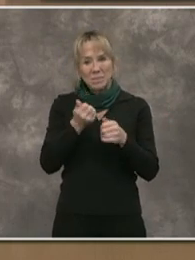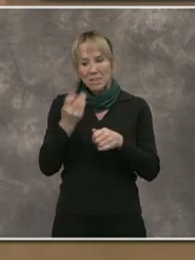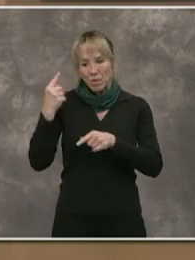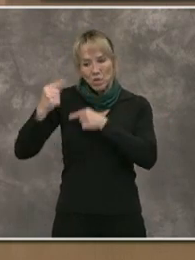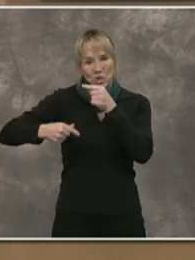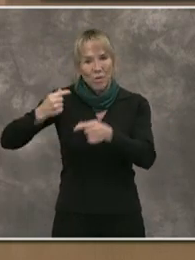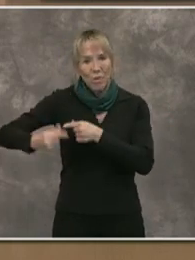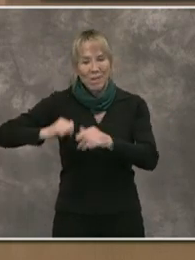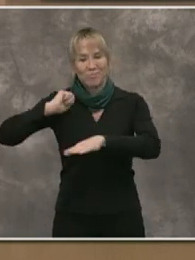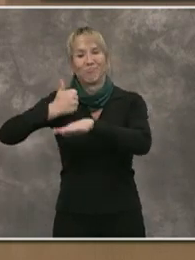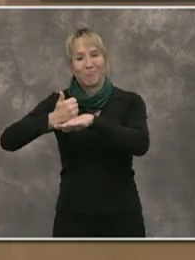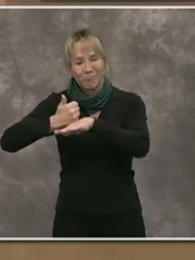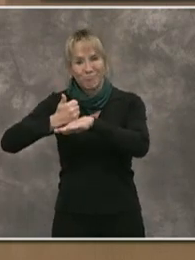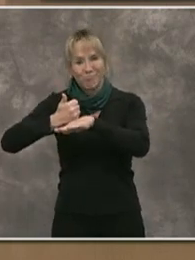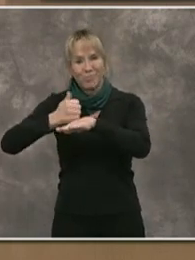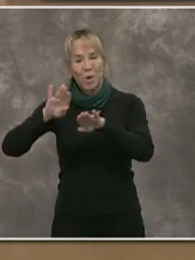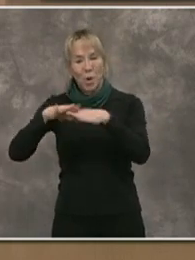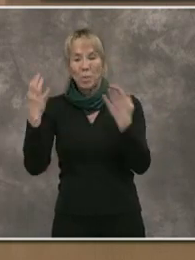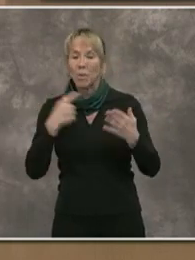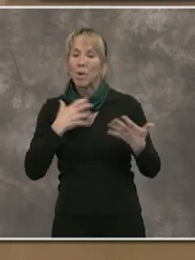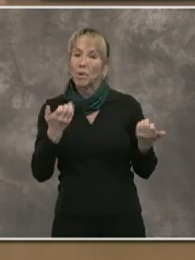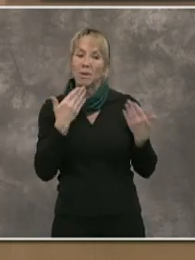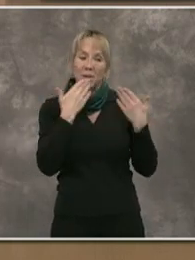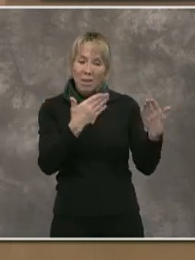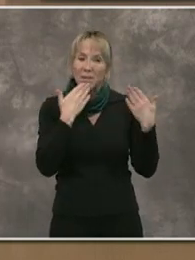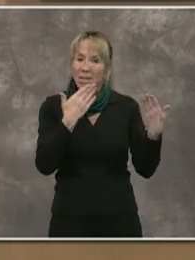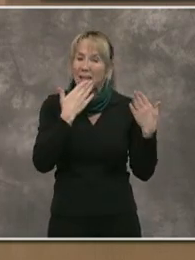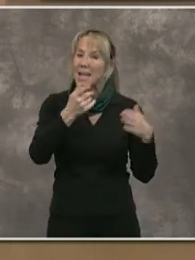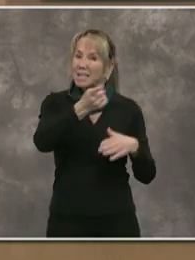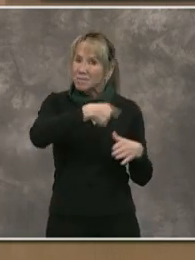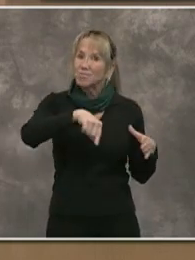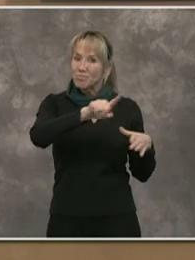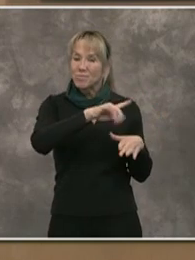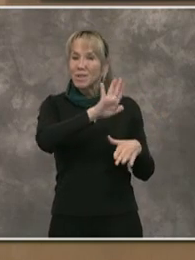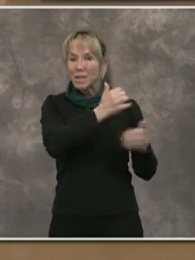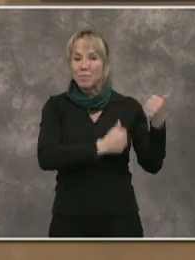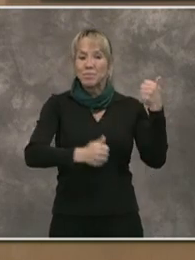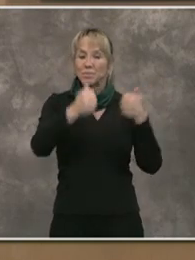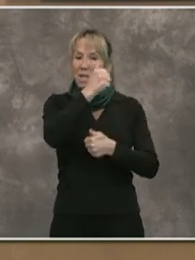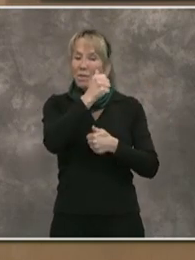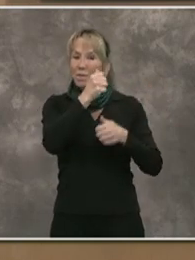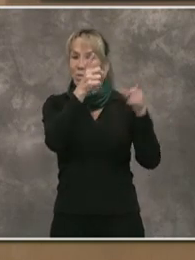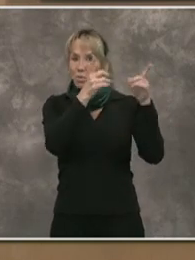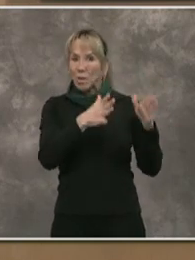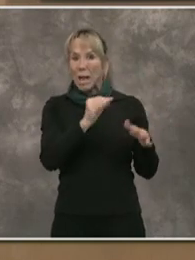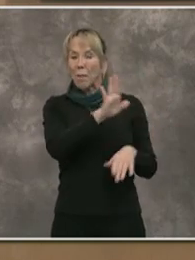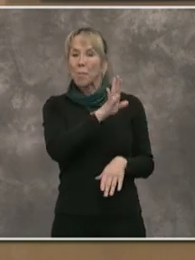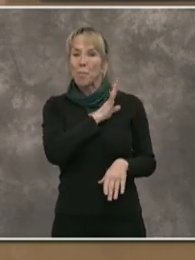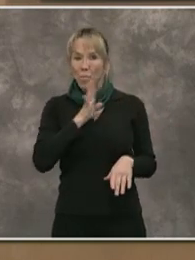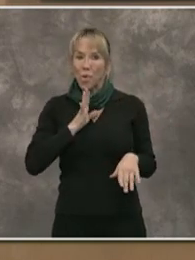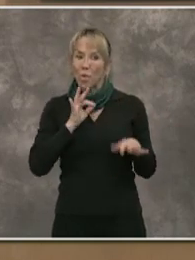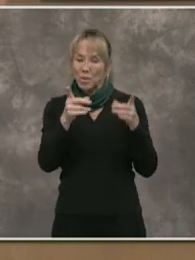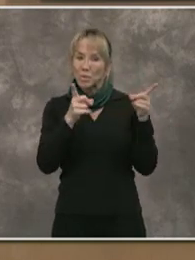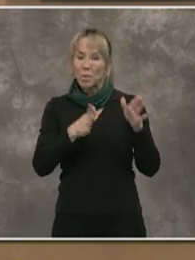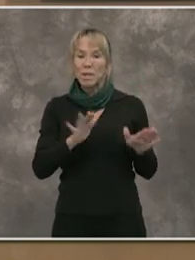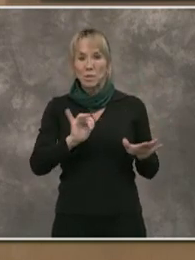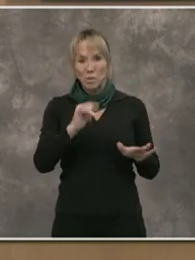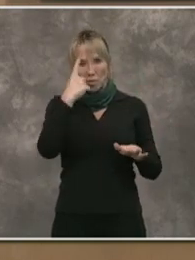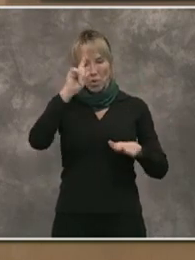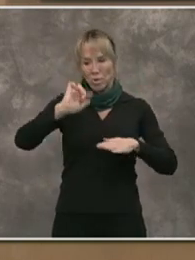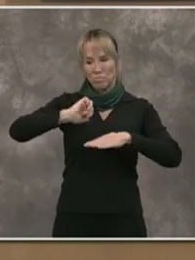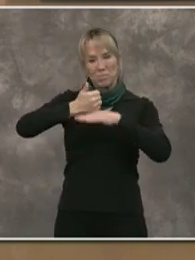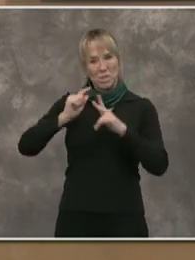South County Economic Development Council, especially Cindy Gomper-Graves, their executive director, and their board of directors for launching this